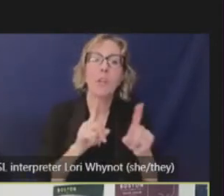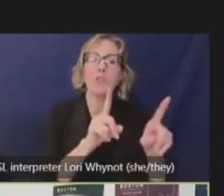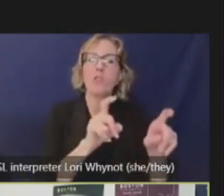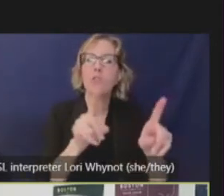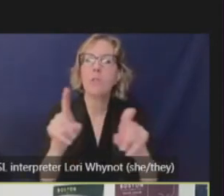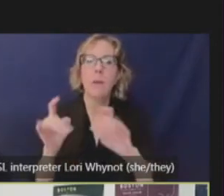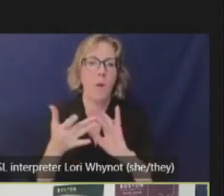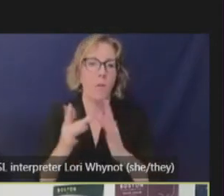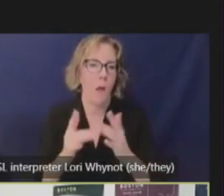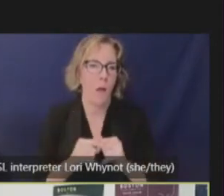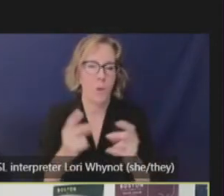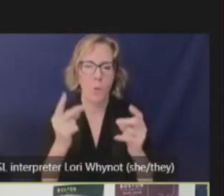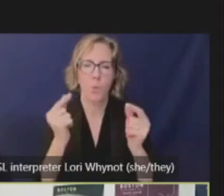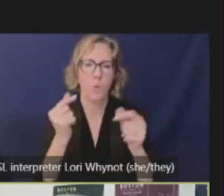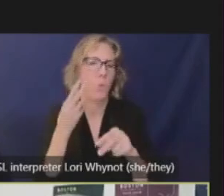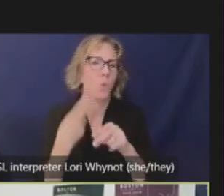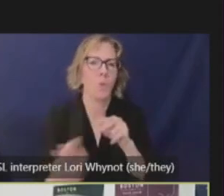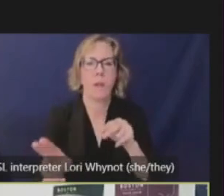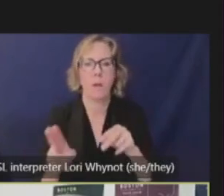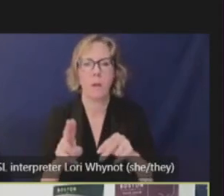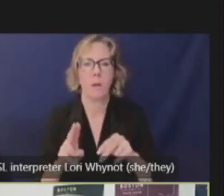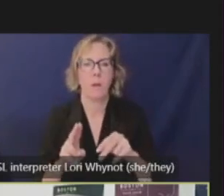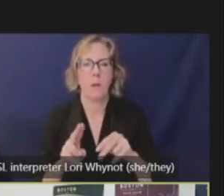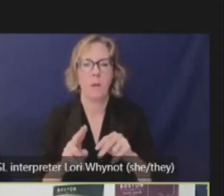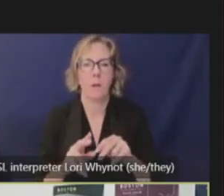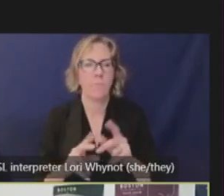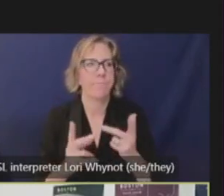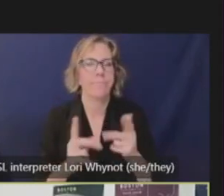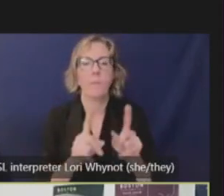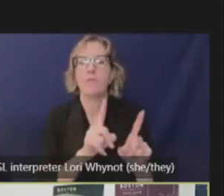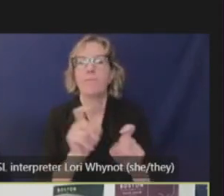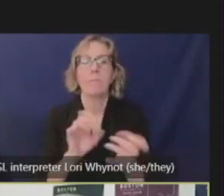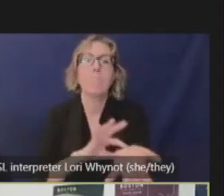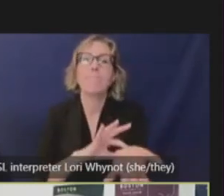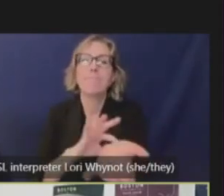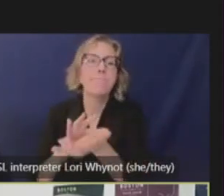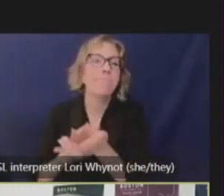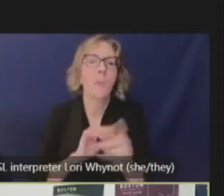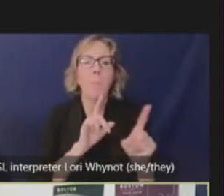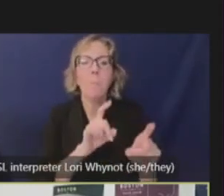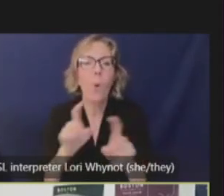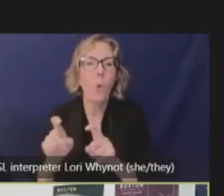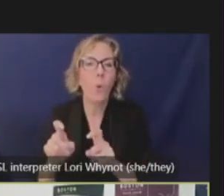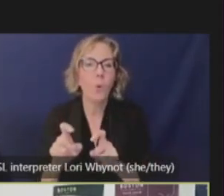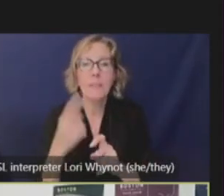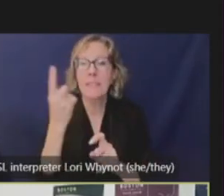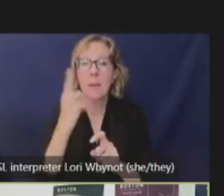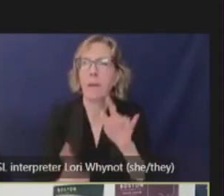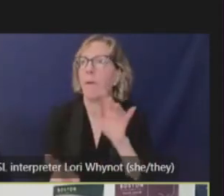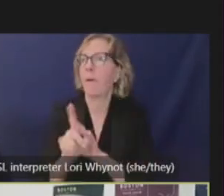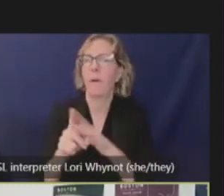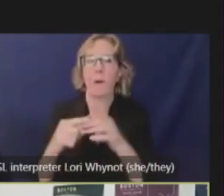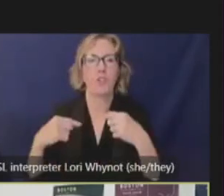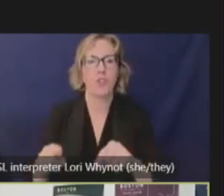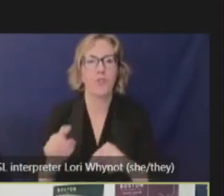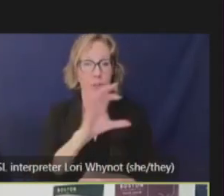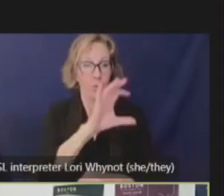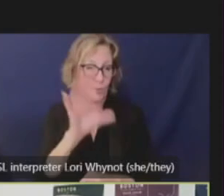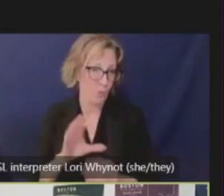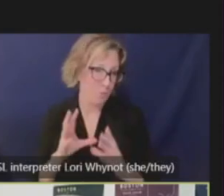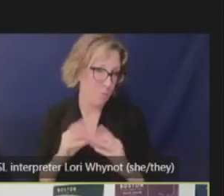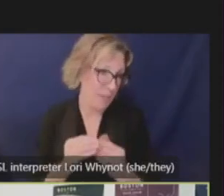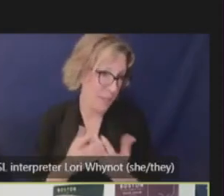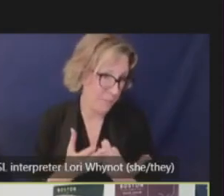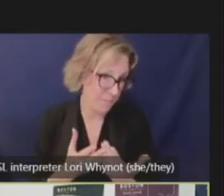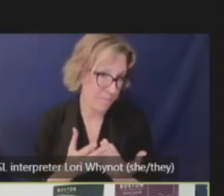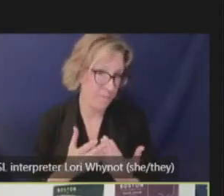or quick surveys that pop up during Zoom meetings. That way it's really straightforward and hopefully not too